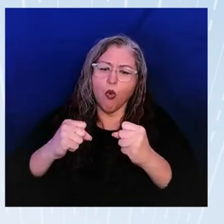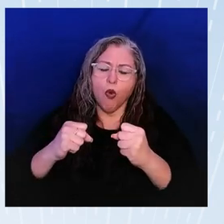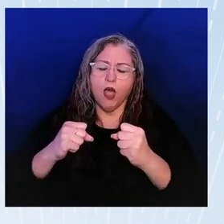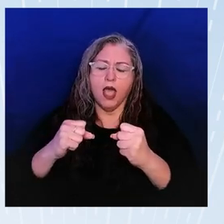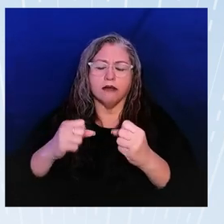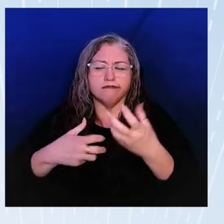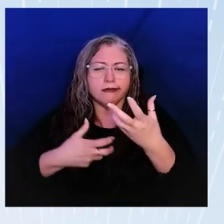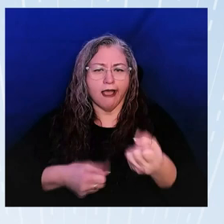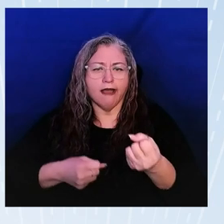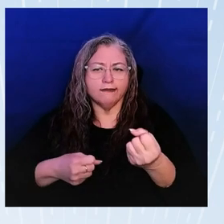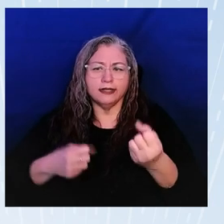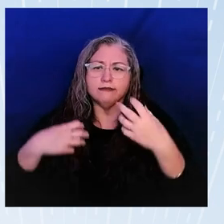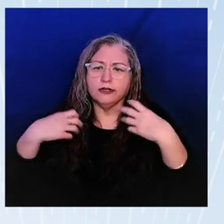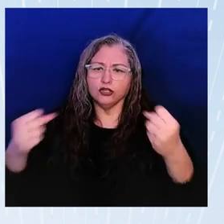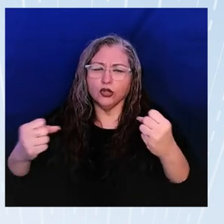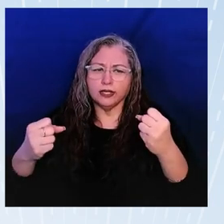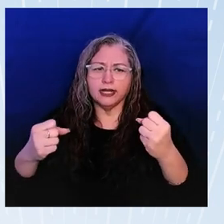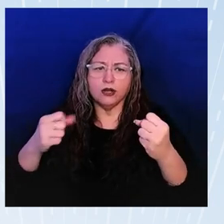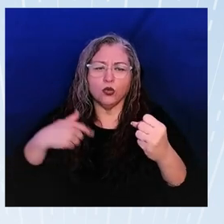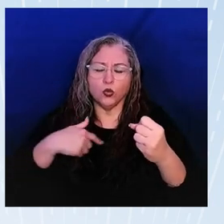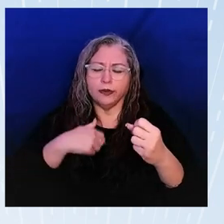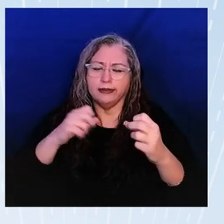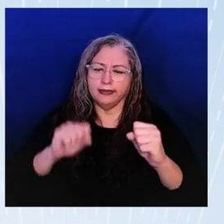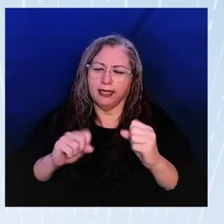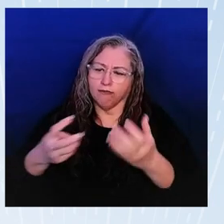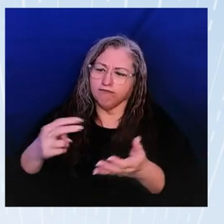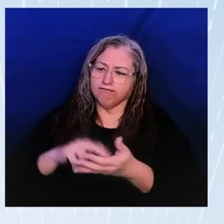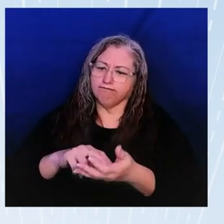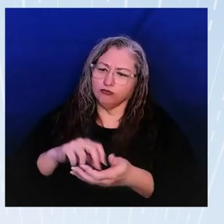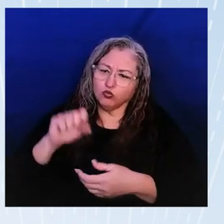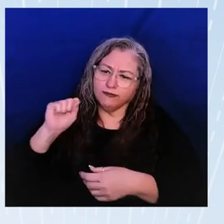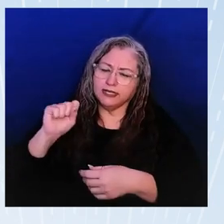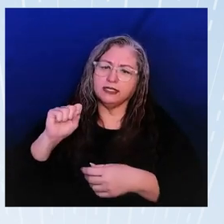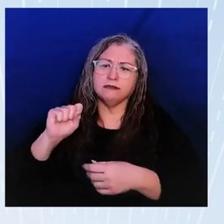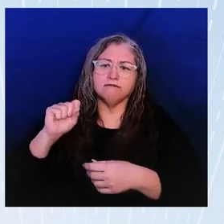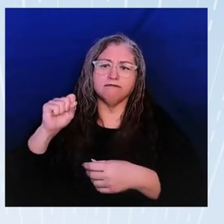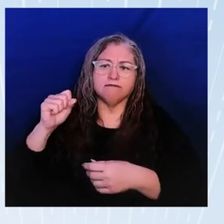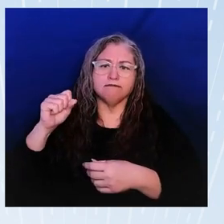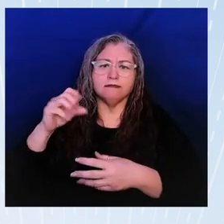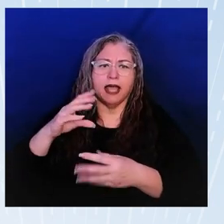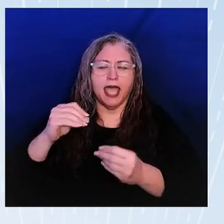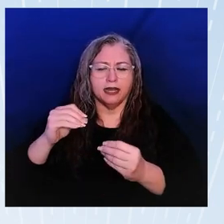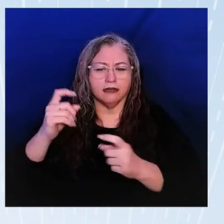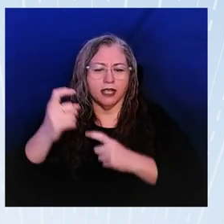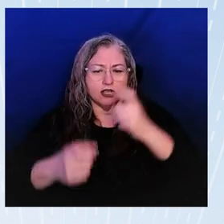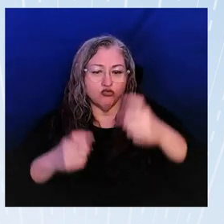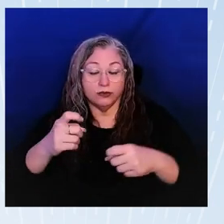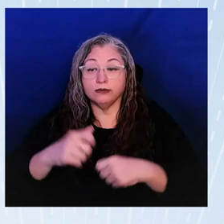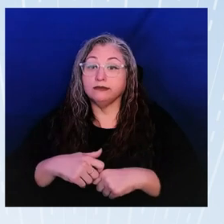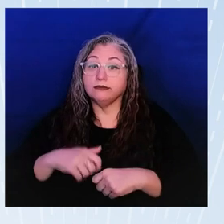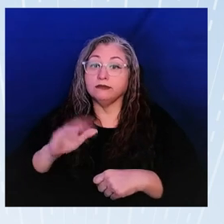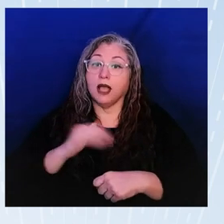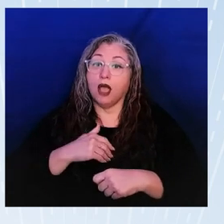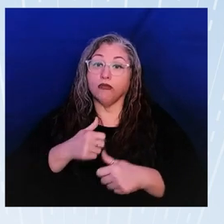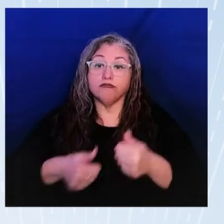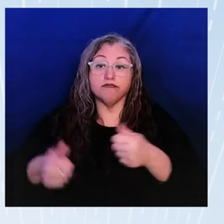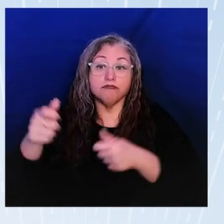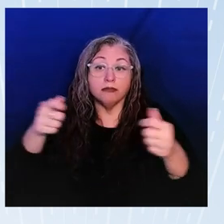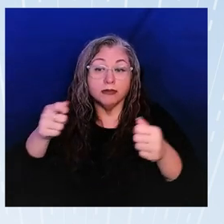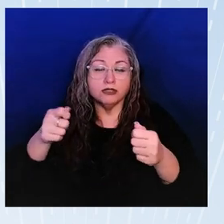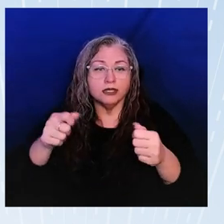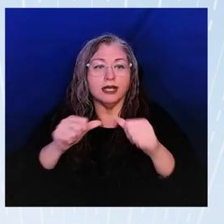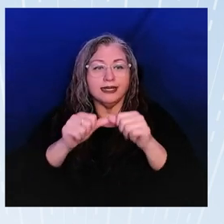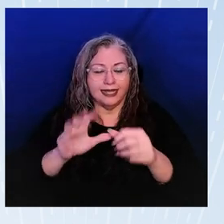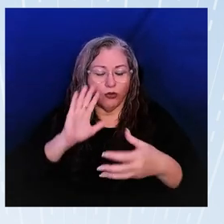and our resilience and our ability to contribute. Our administration, I want to assure you, will continue to partner